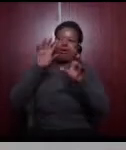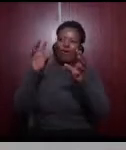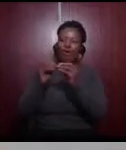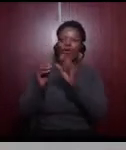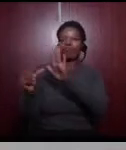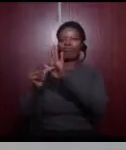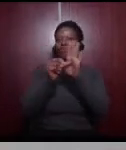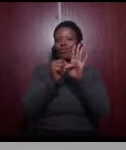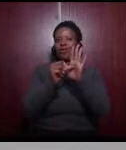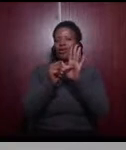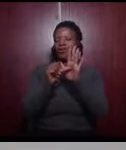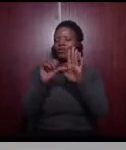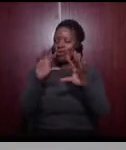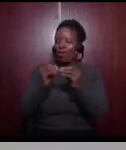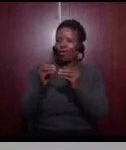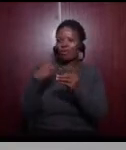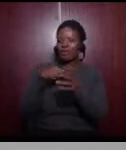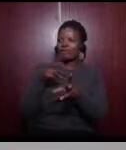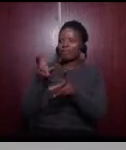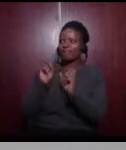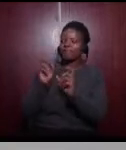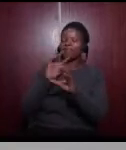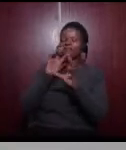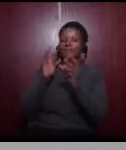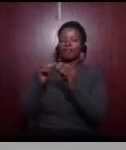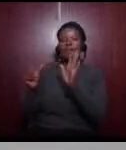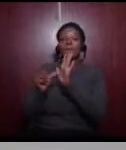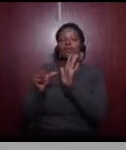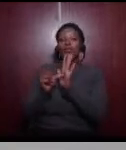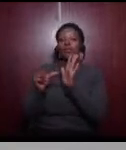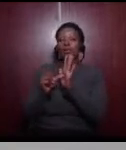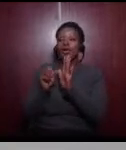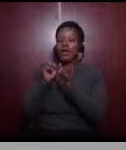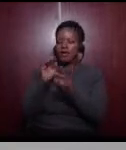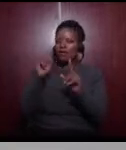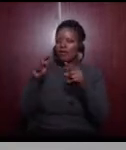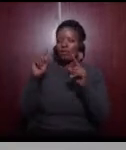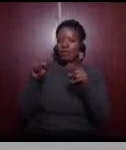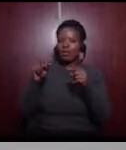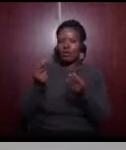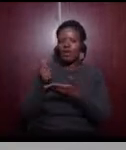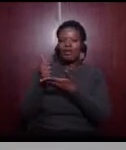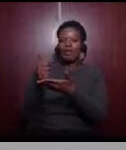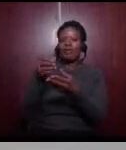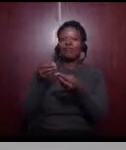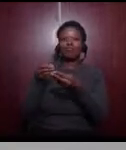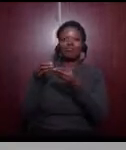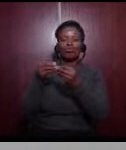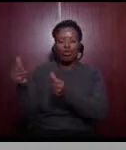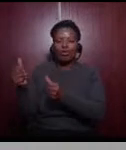to us, and we'll make sure that if we can't deal with it, as Ulona